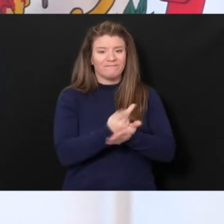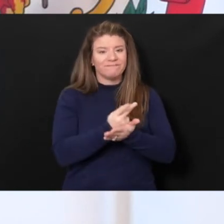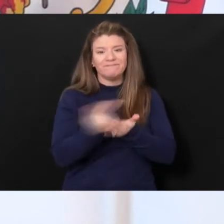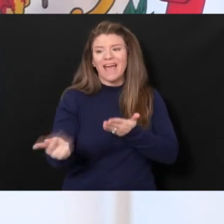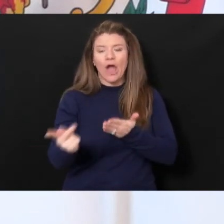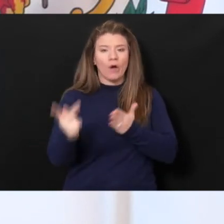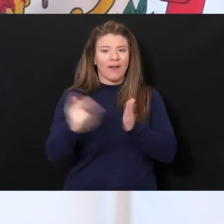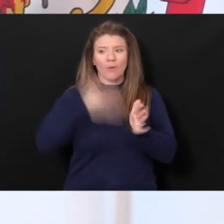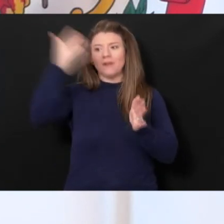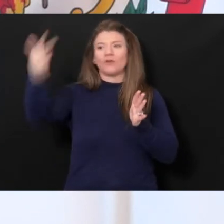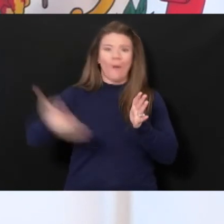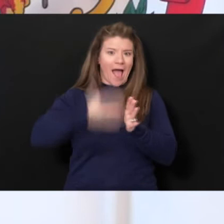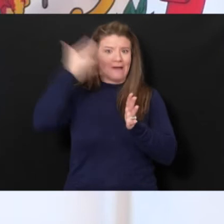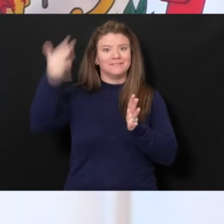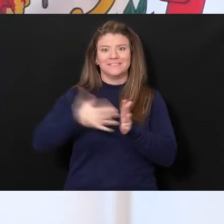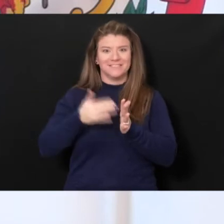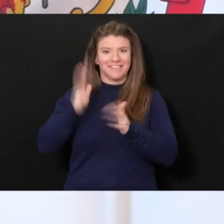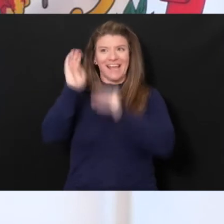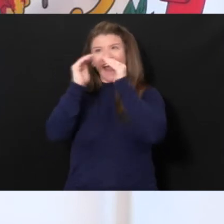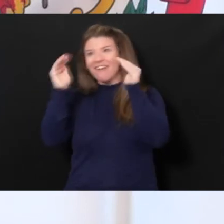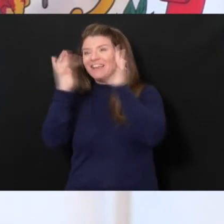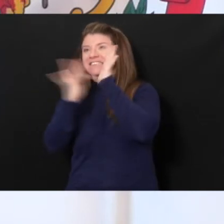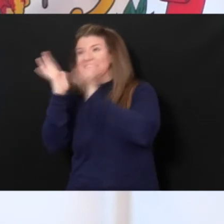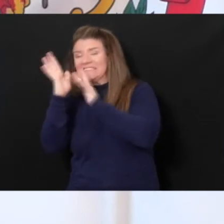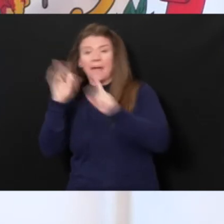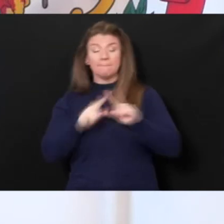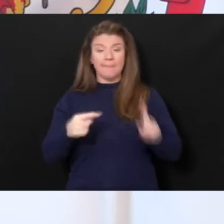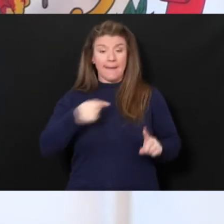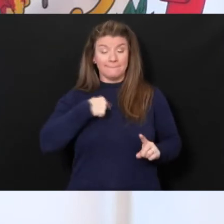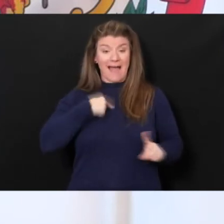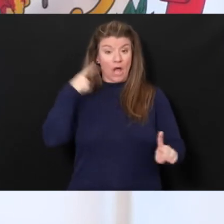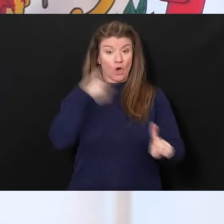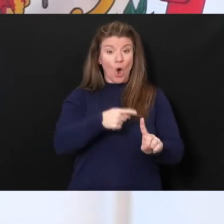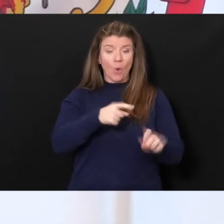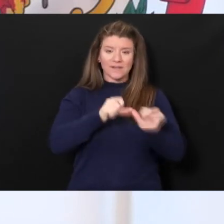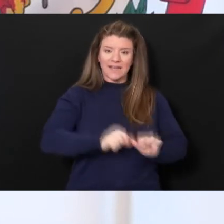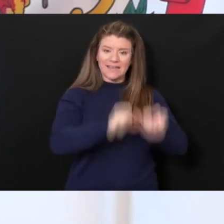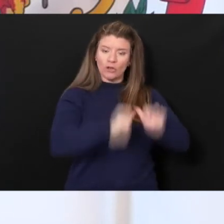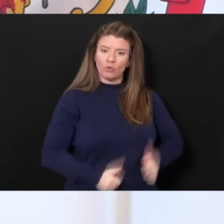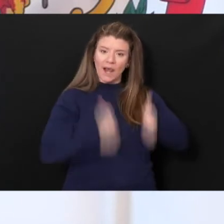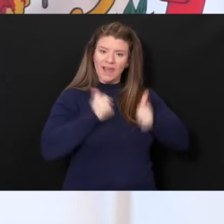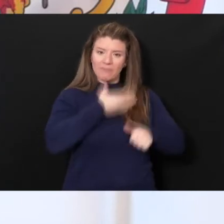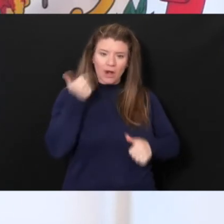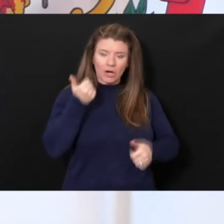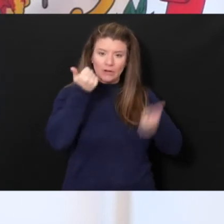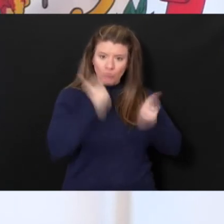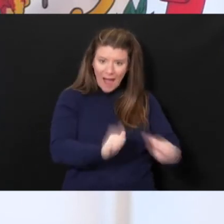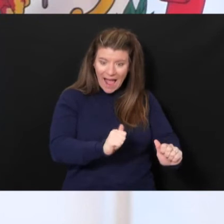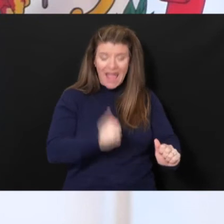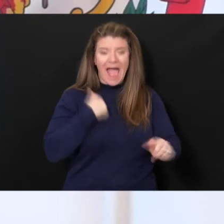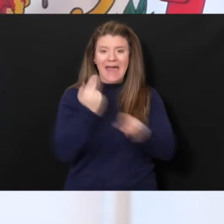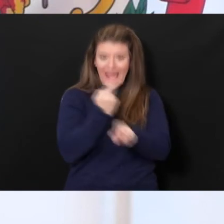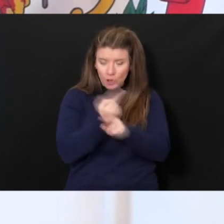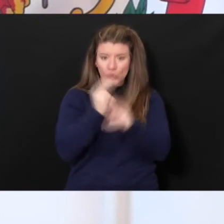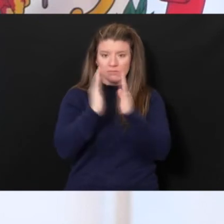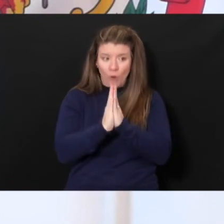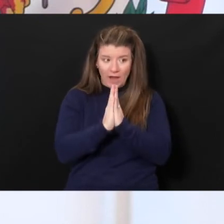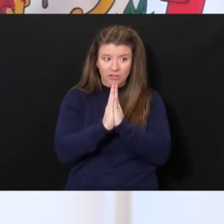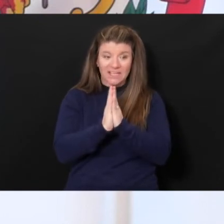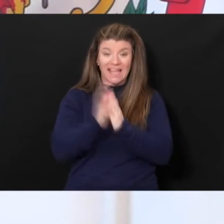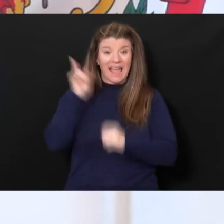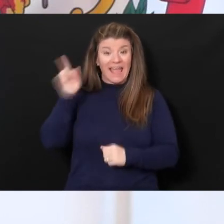from time to time, probably every day, but I keep trying to do better, and with lots of prayers. And He has